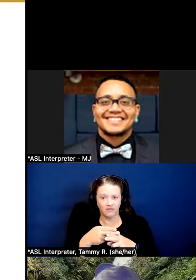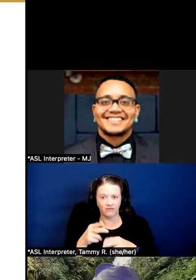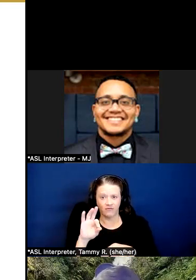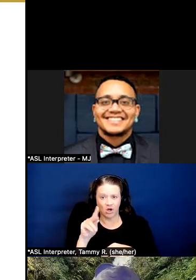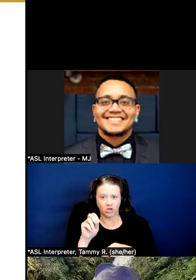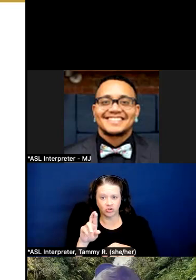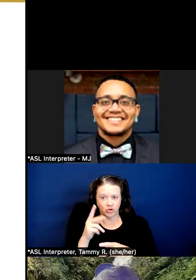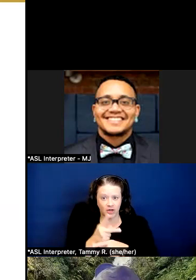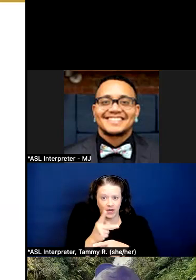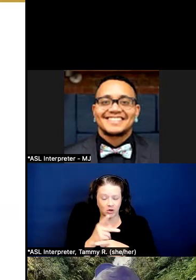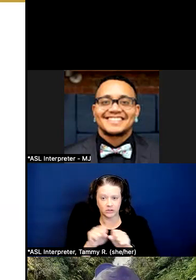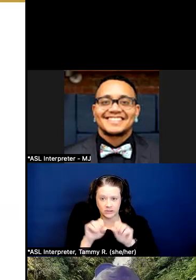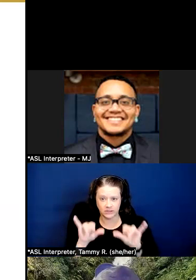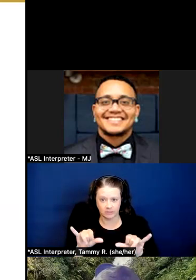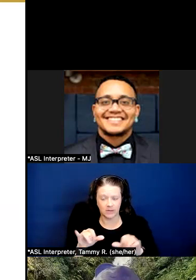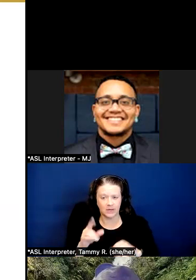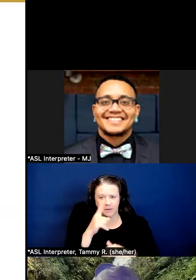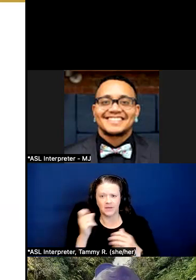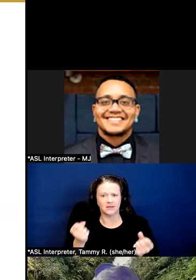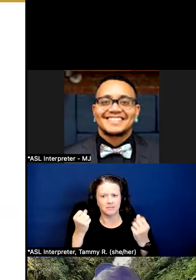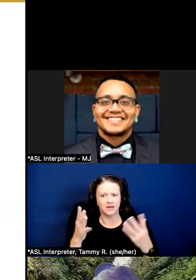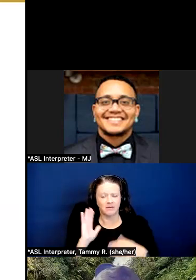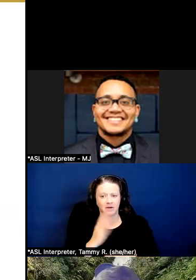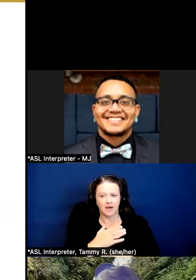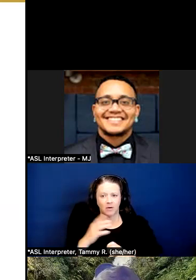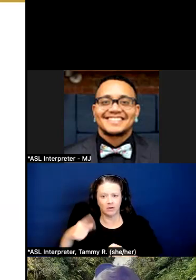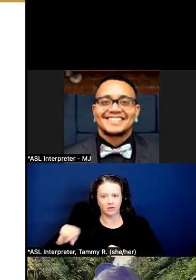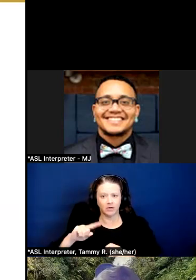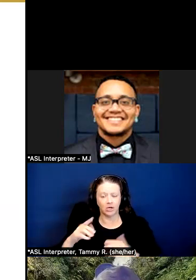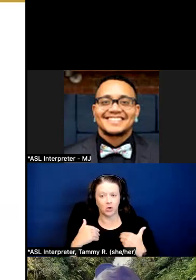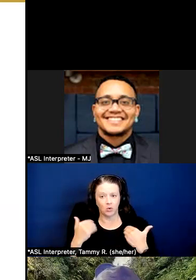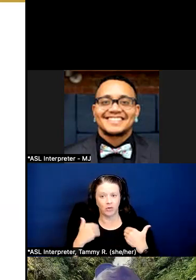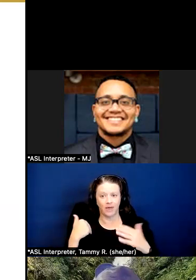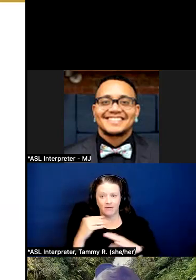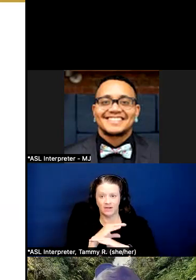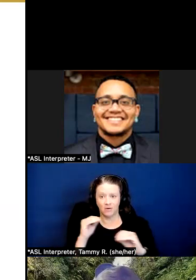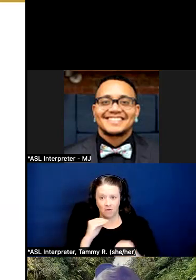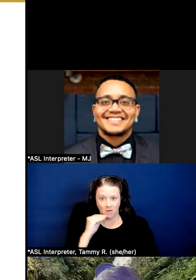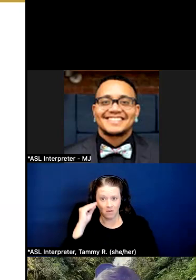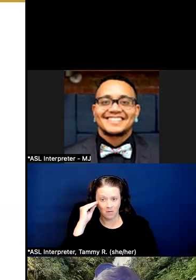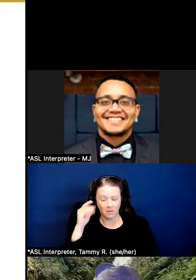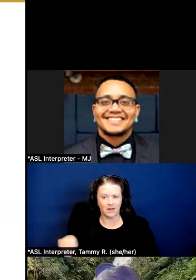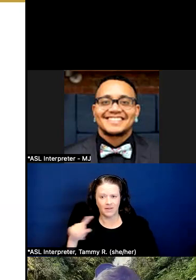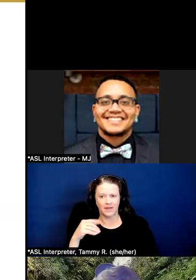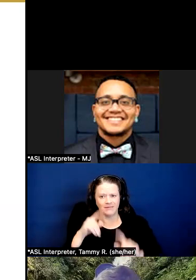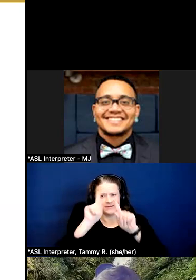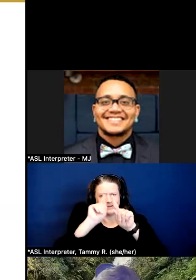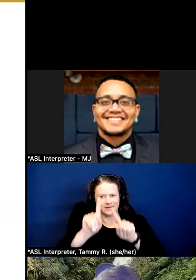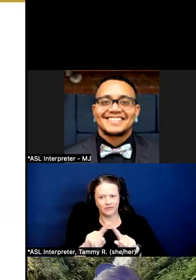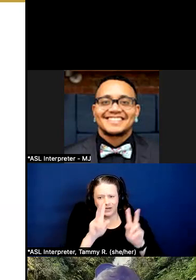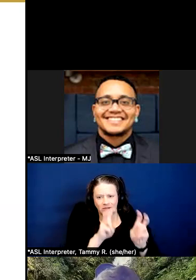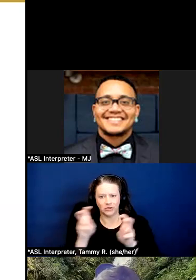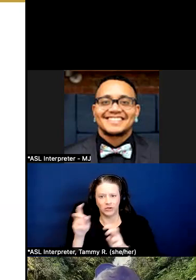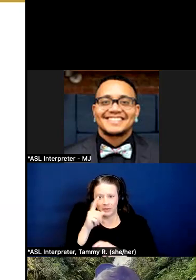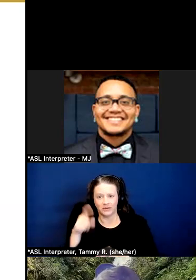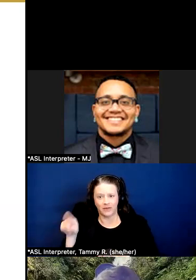system because a lot of our homeless youth they have different issues because of the fact